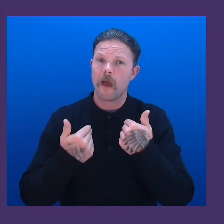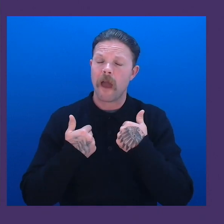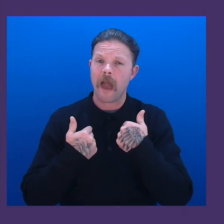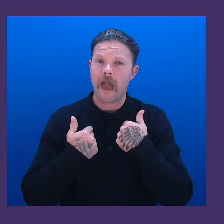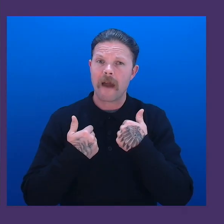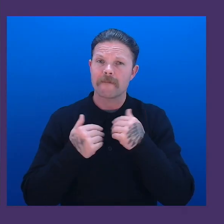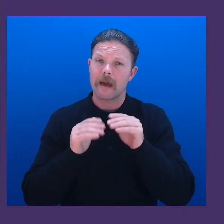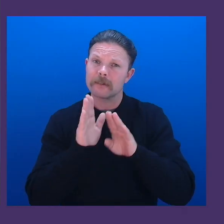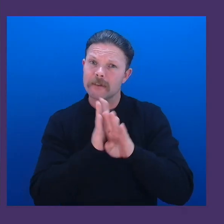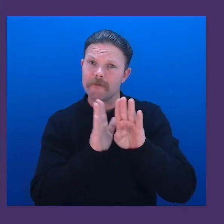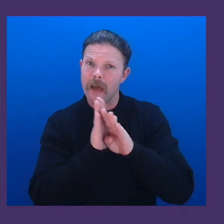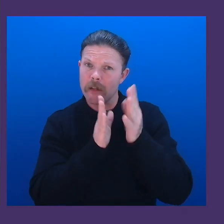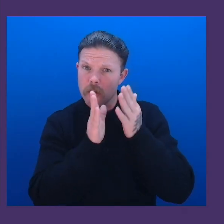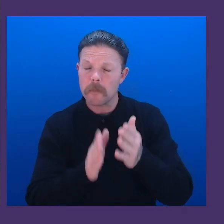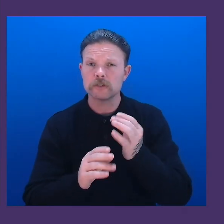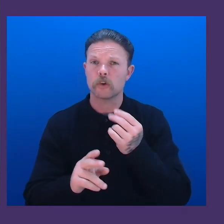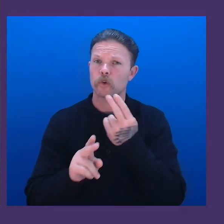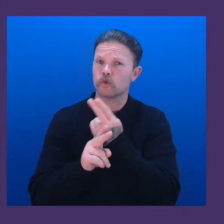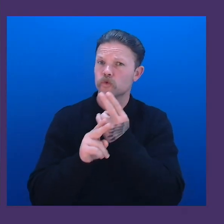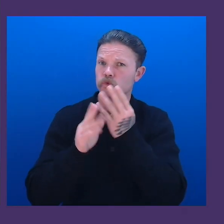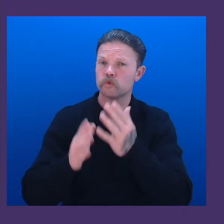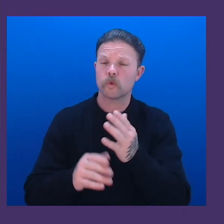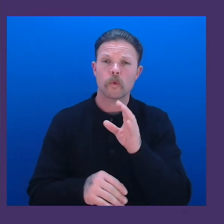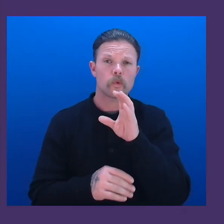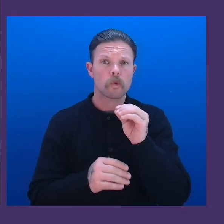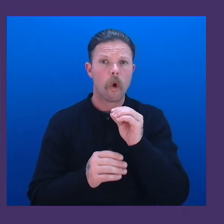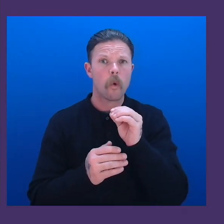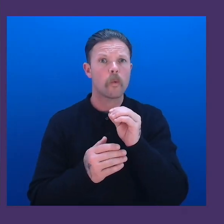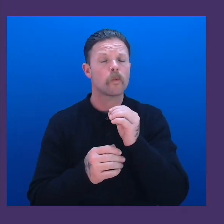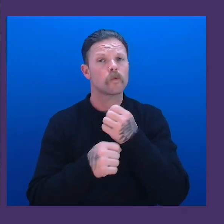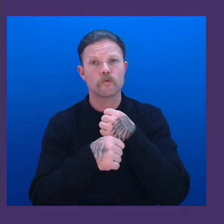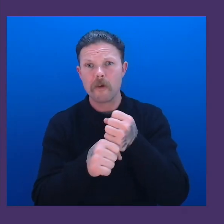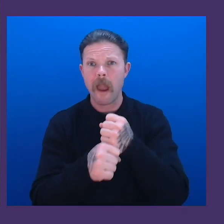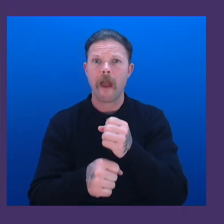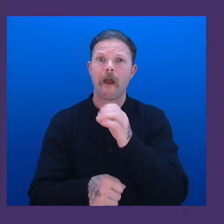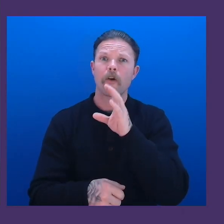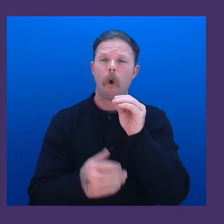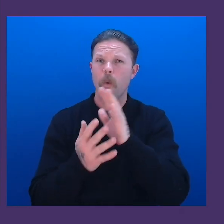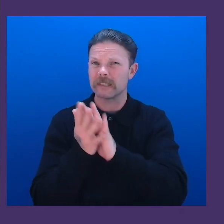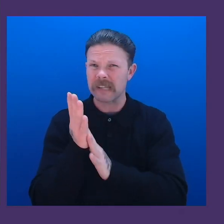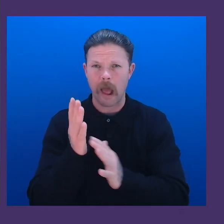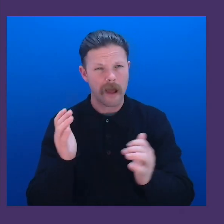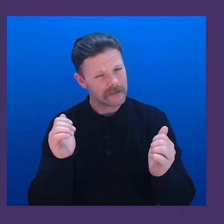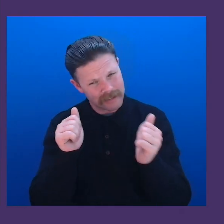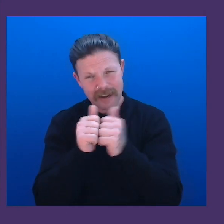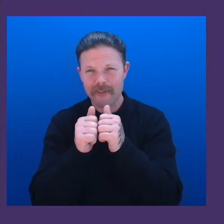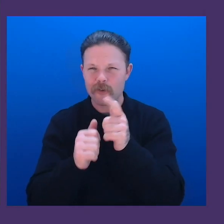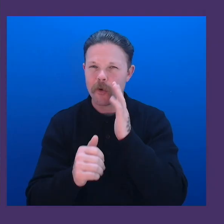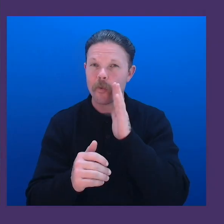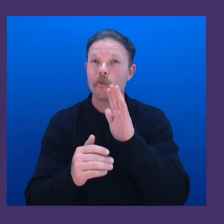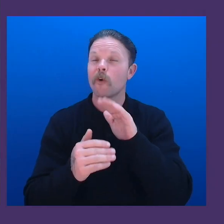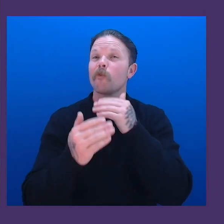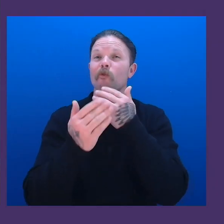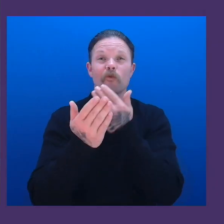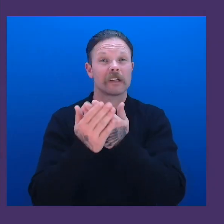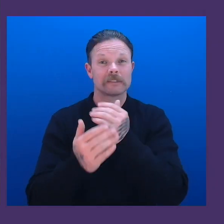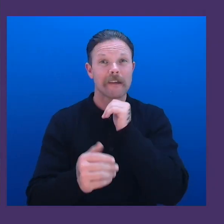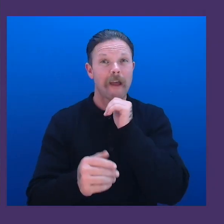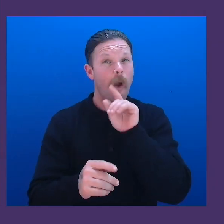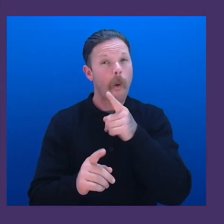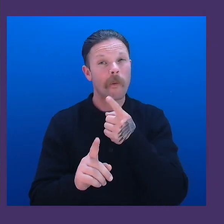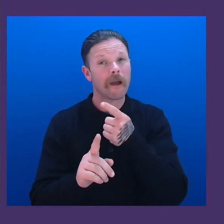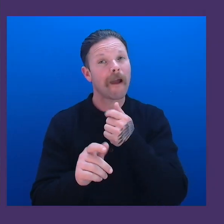developers and users co-create, co-design together, you will reach not only compliance,